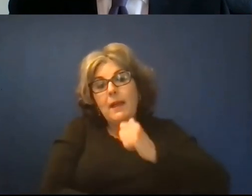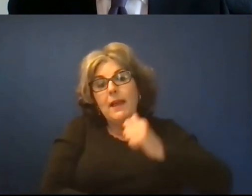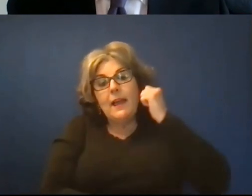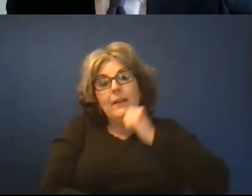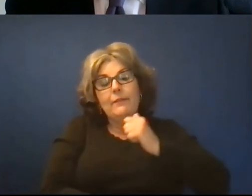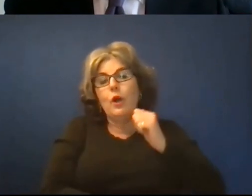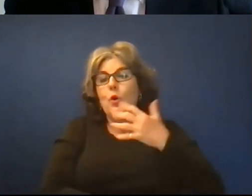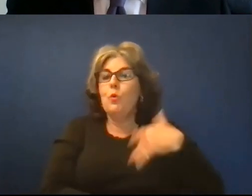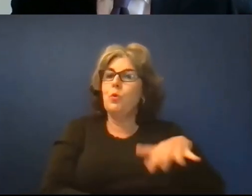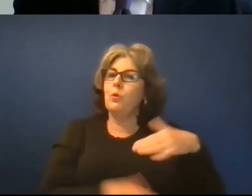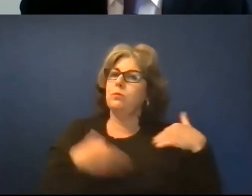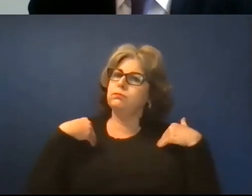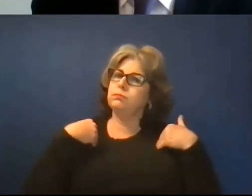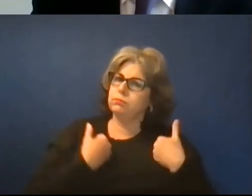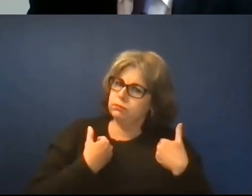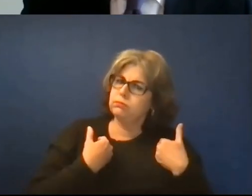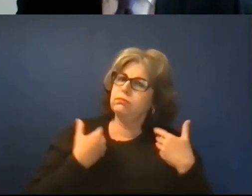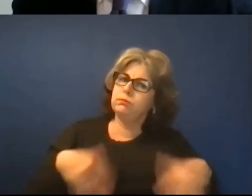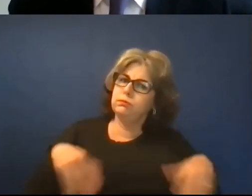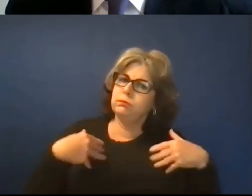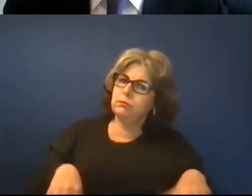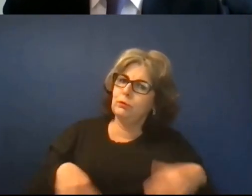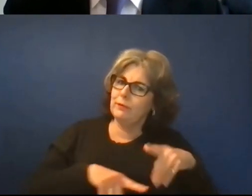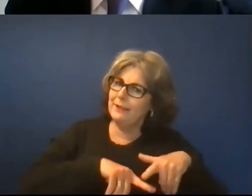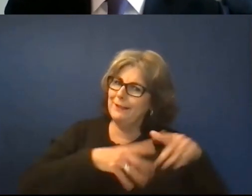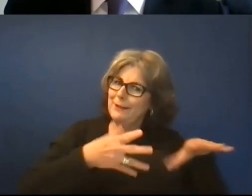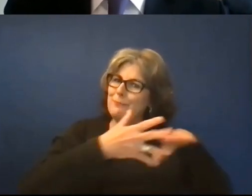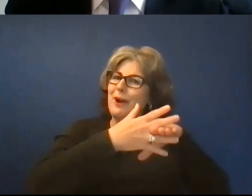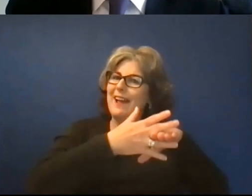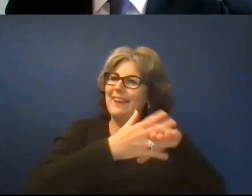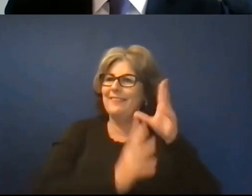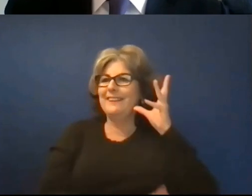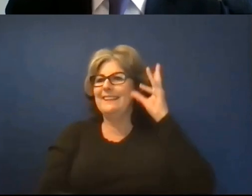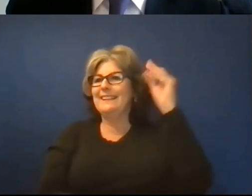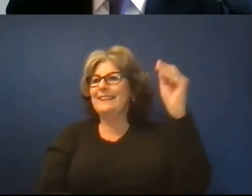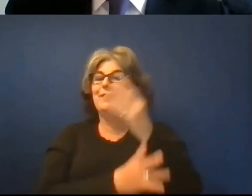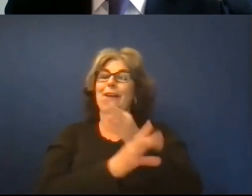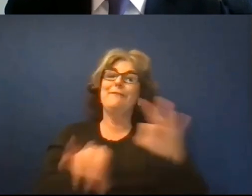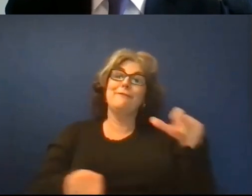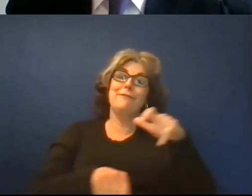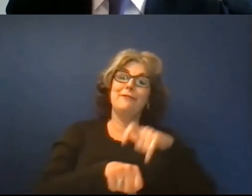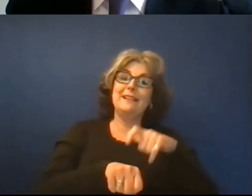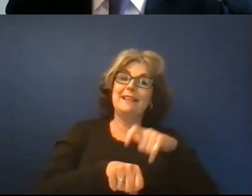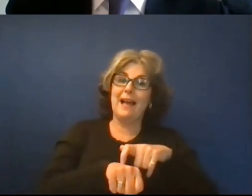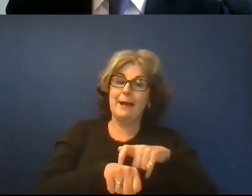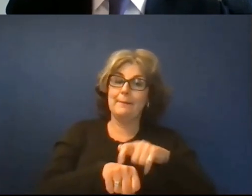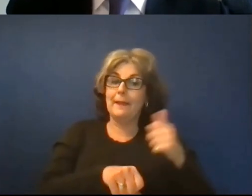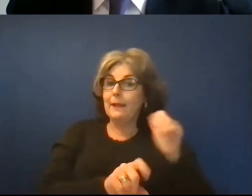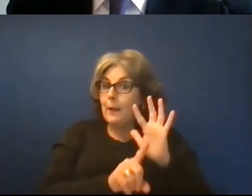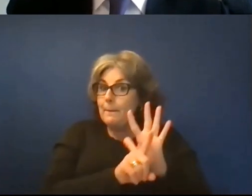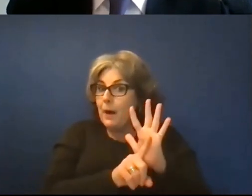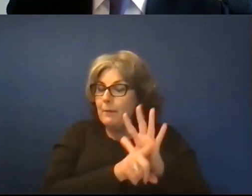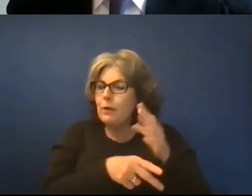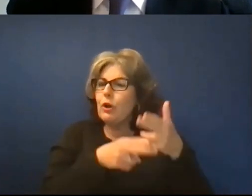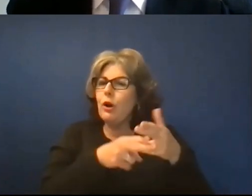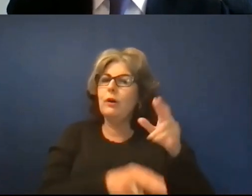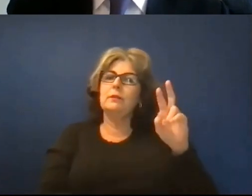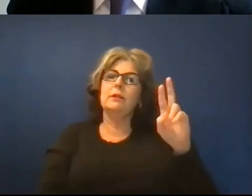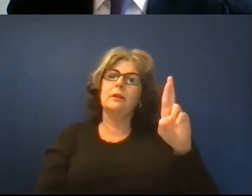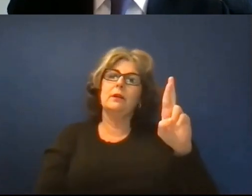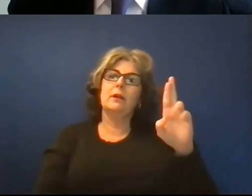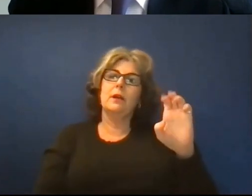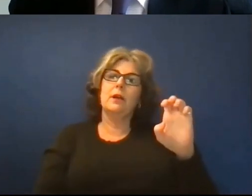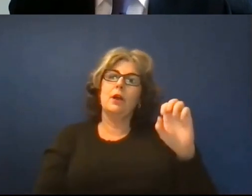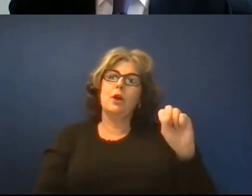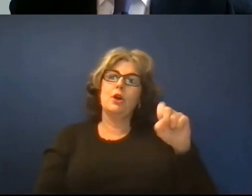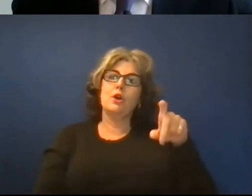being a caregiver, sometimes you need a break. You need to get away and get some free time. So another popular service is respite. We have aides that